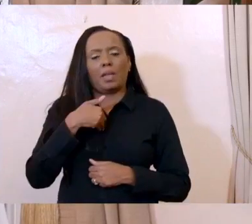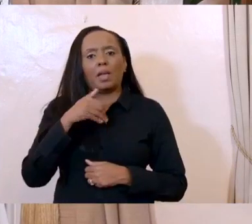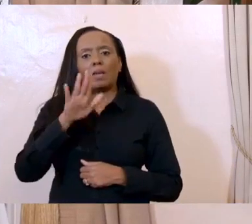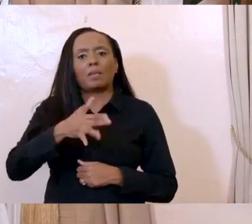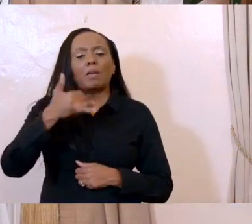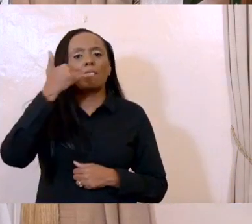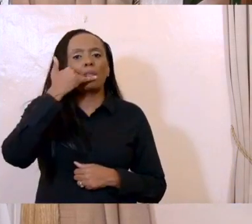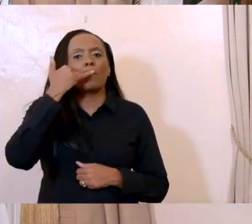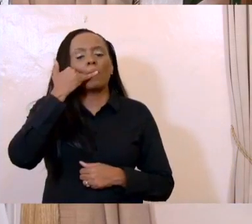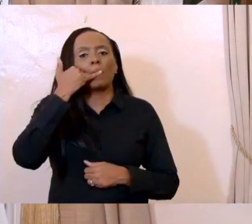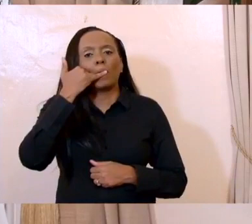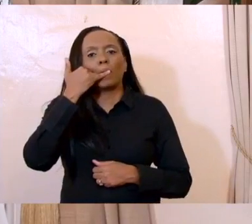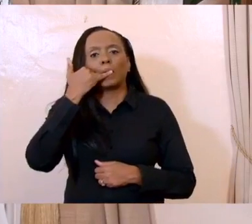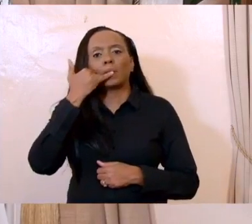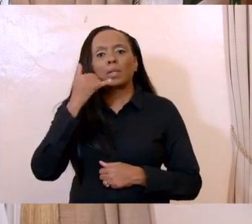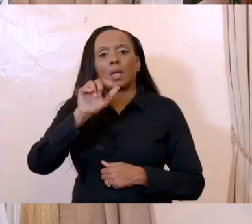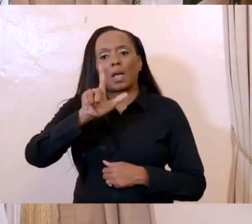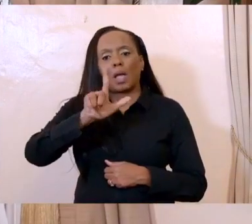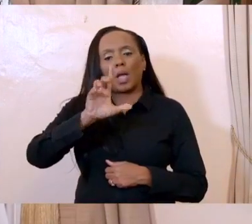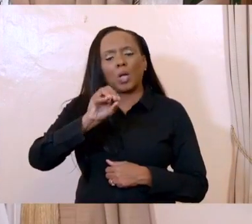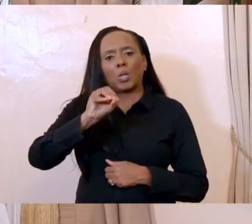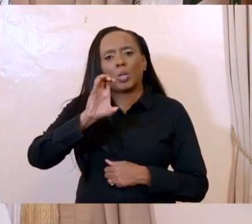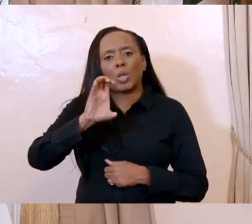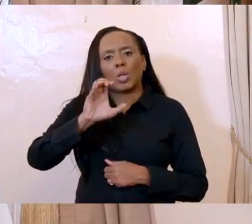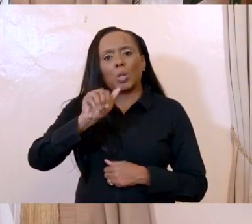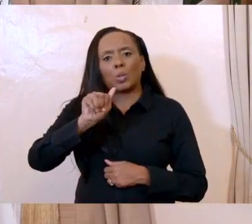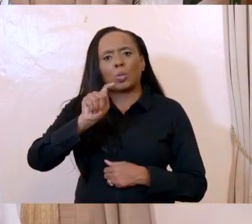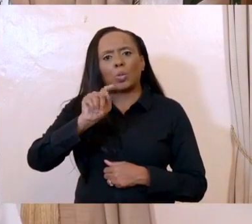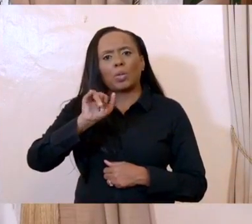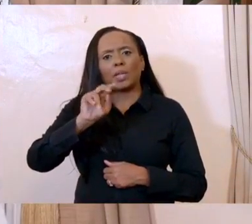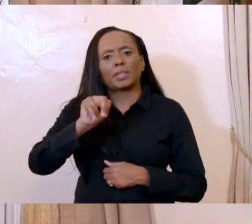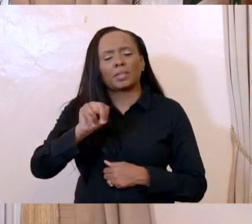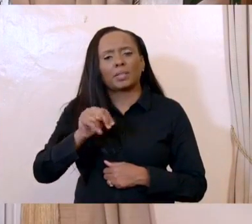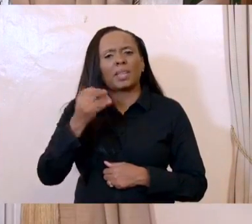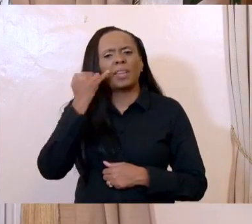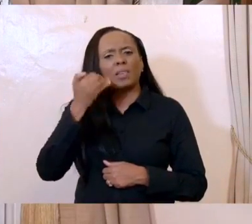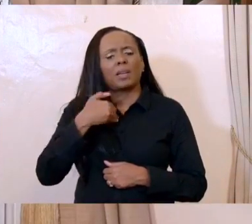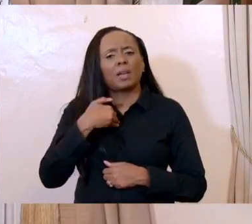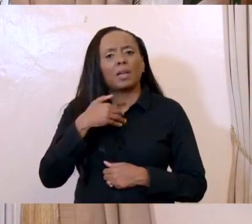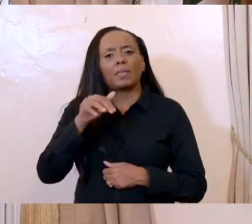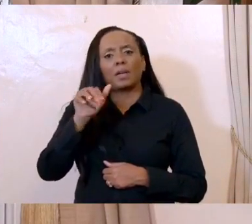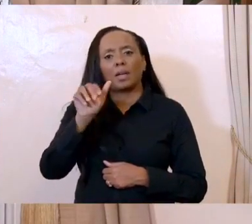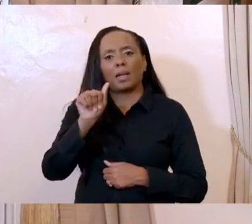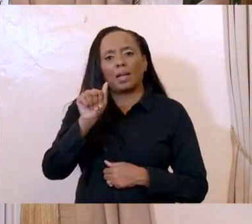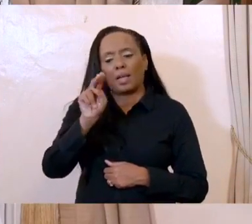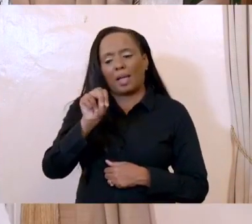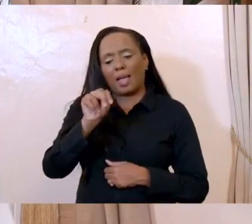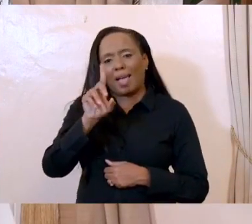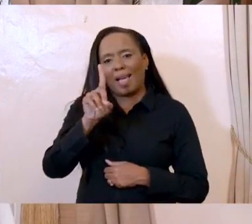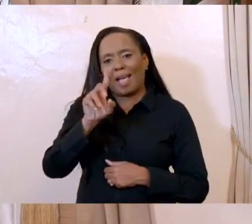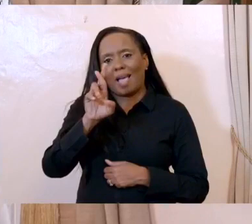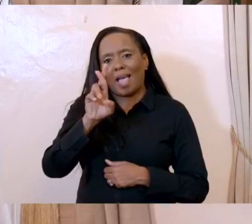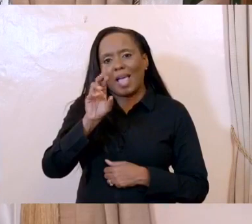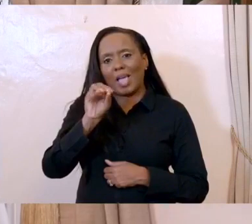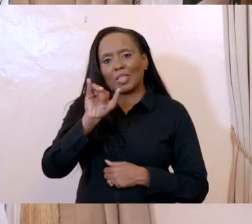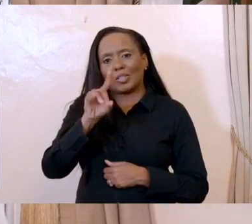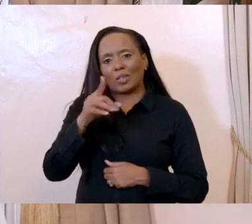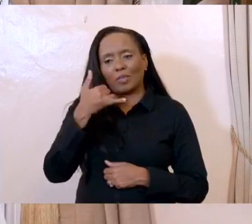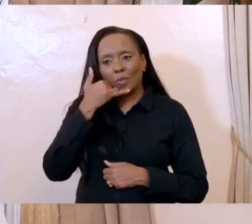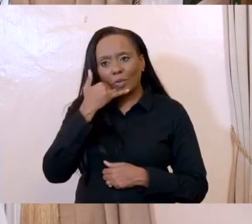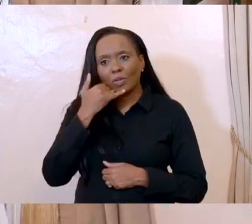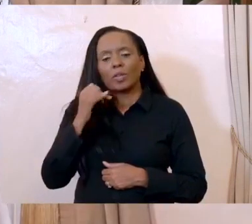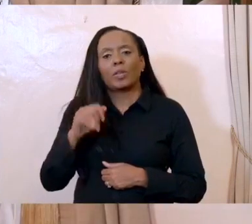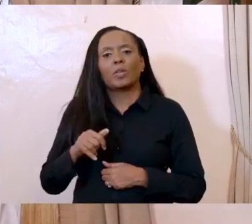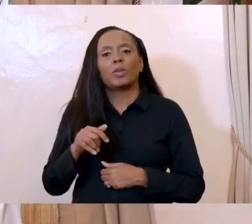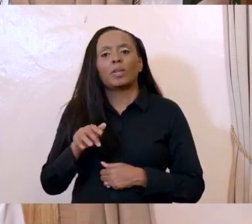location settings on, particularly if you have an Android phone, you can go in and turn on your